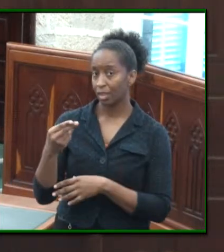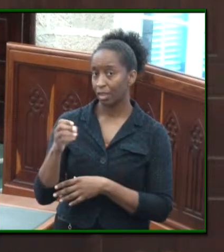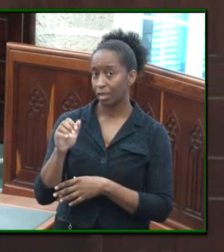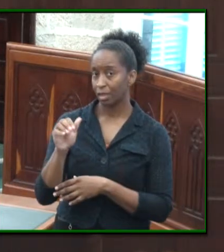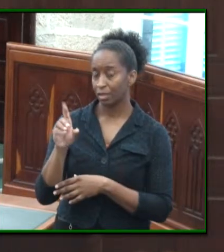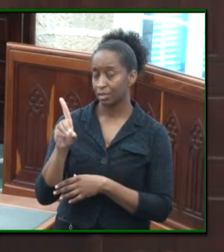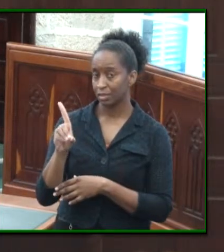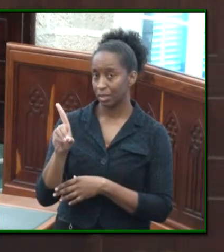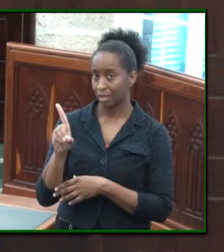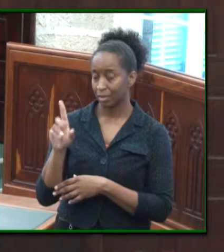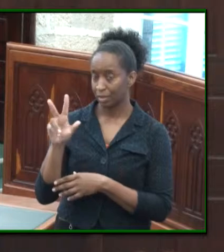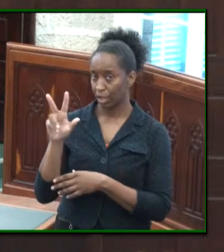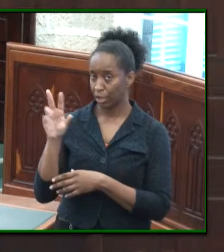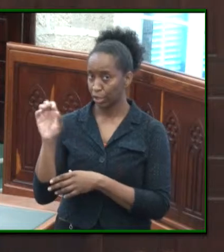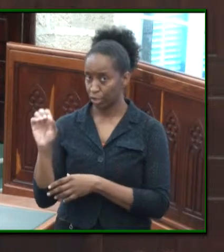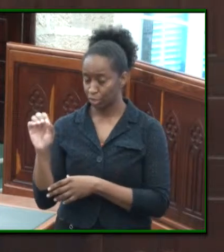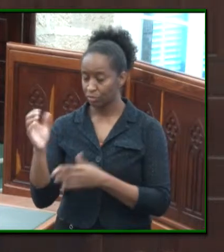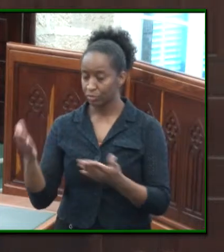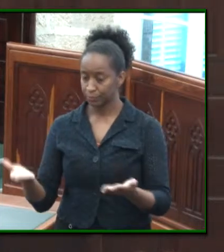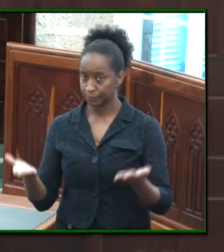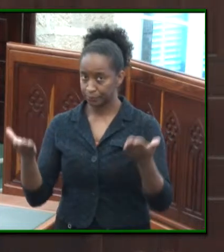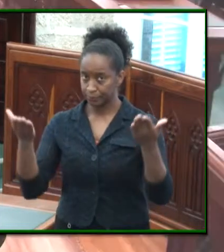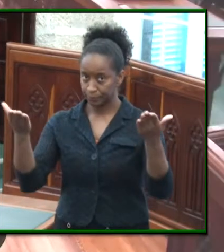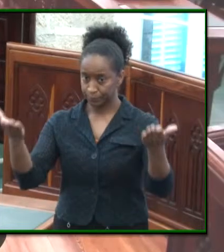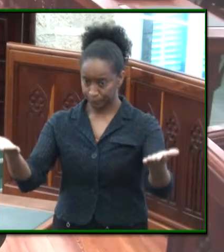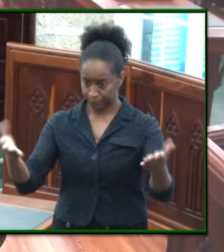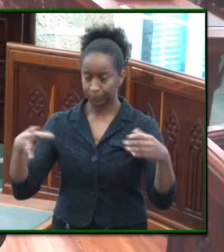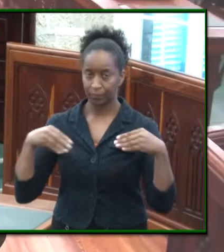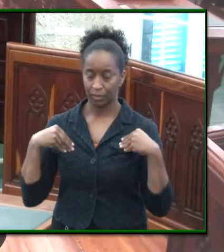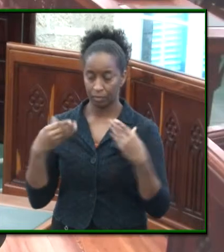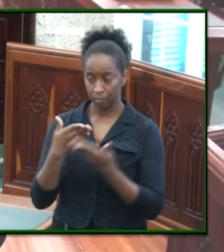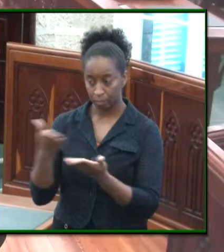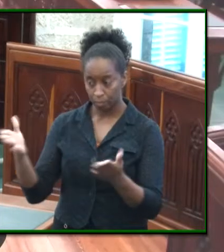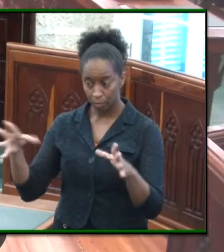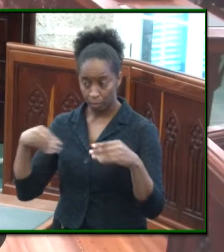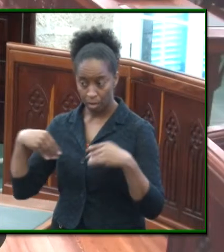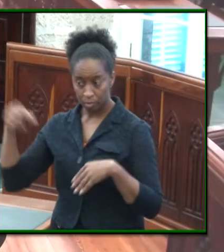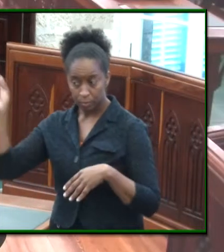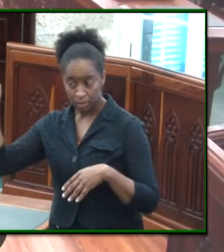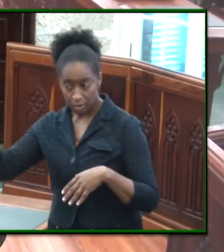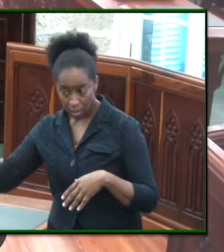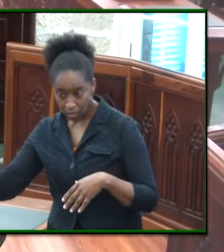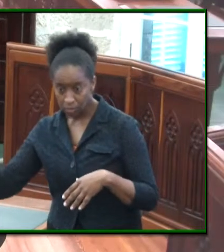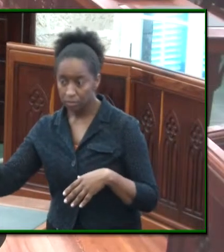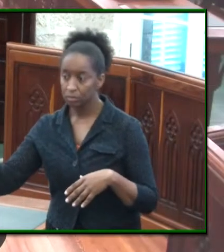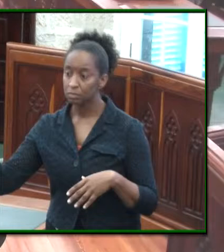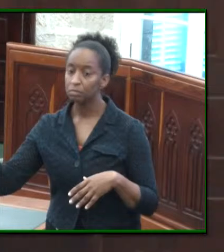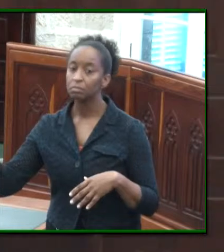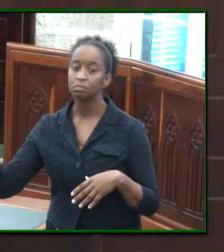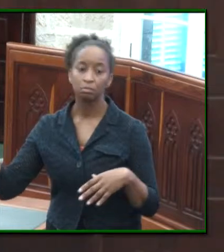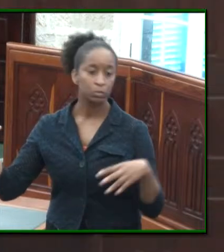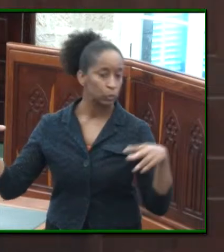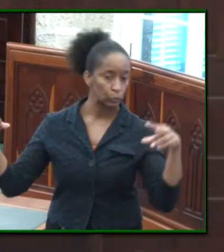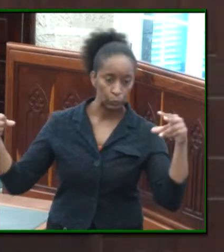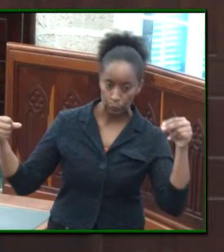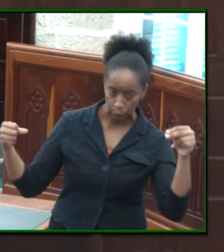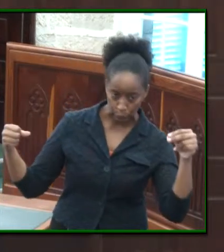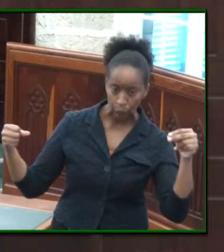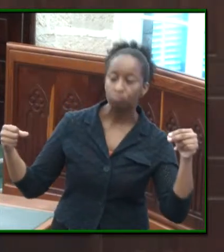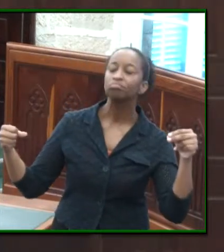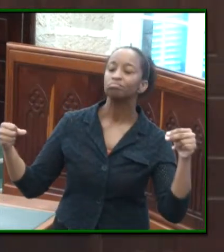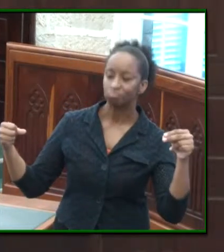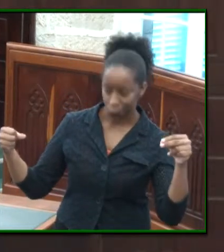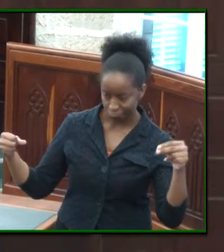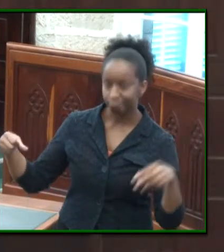part. All members in favor, say aye. All members against, say no. We think the ayes have